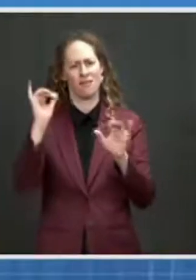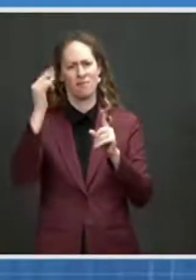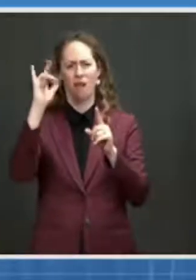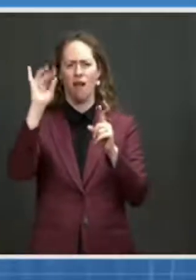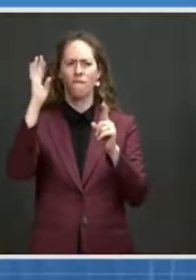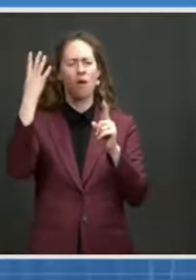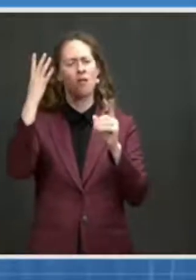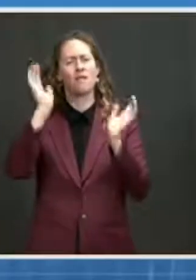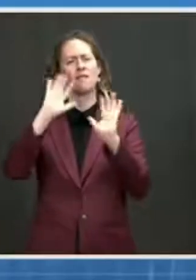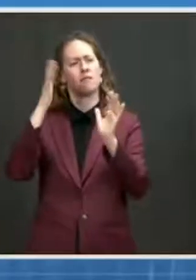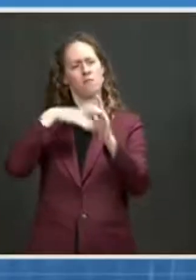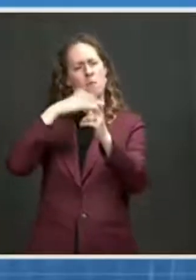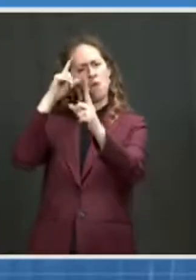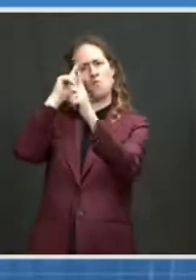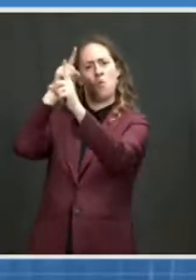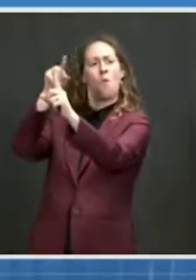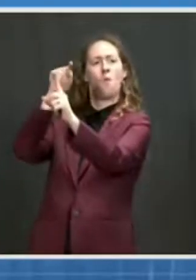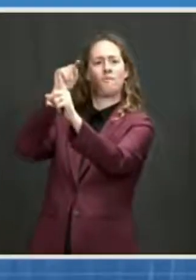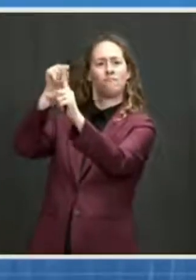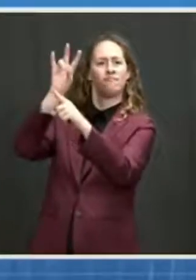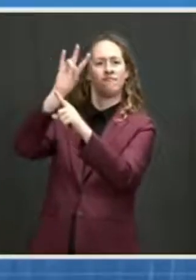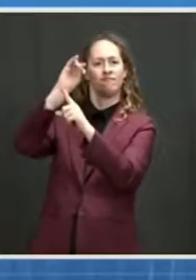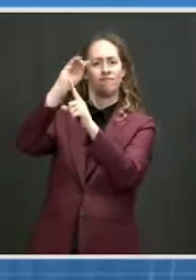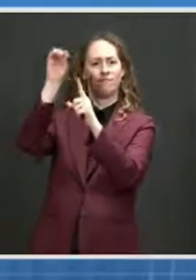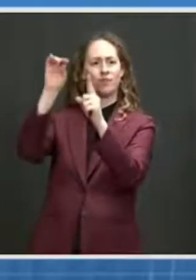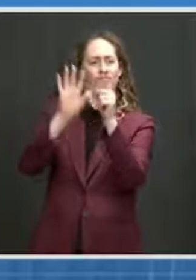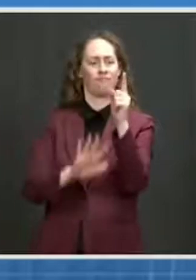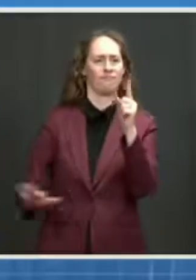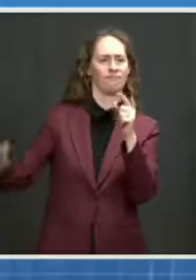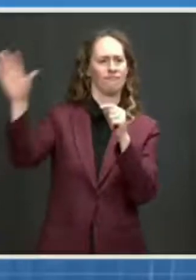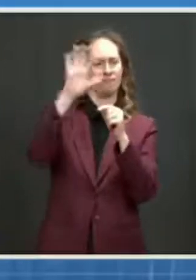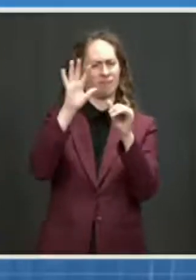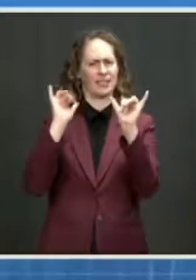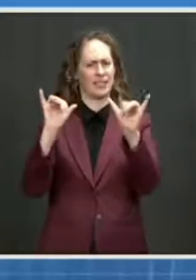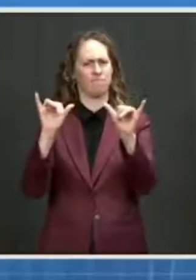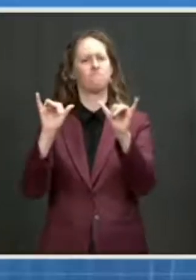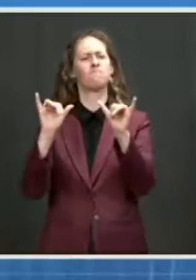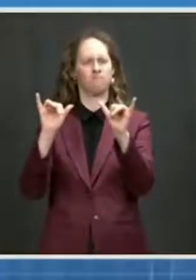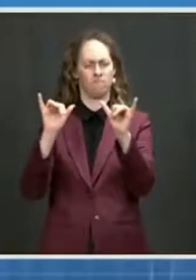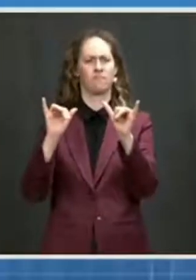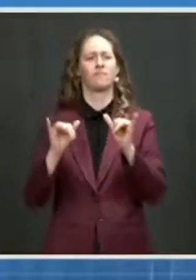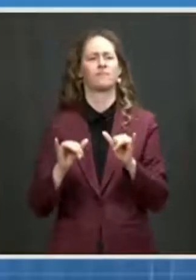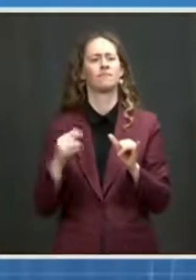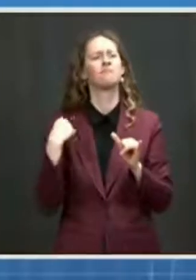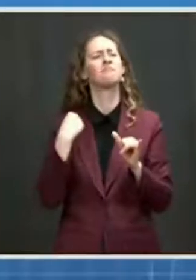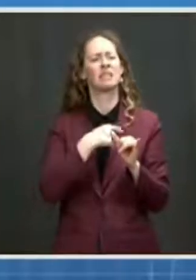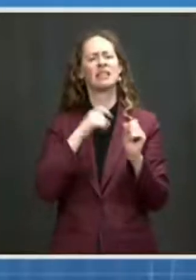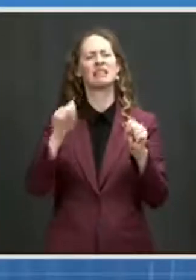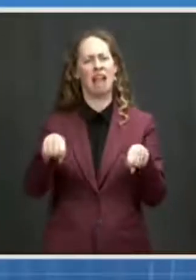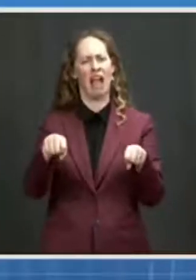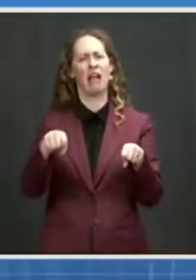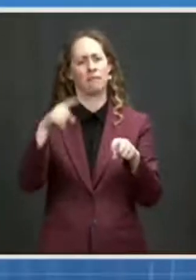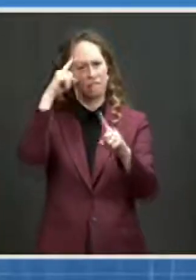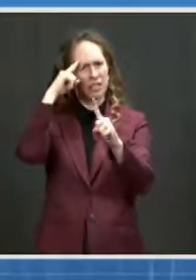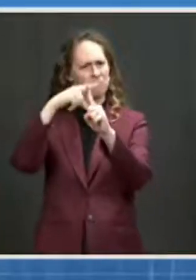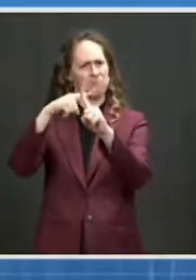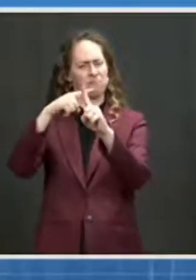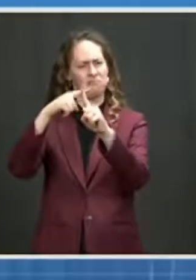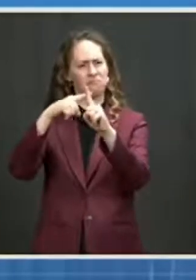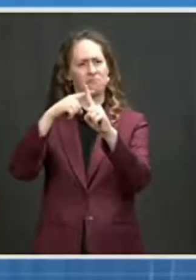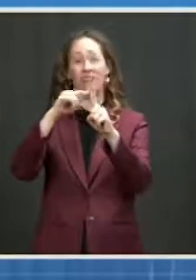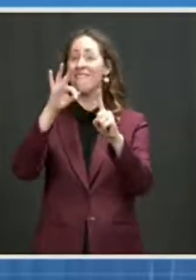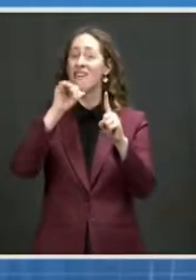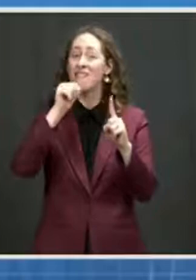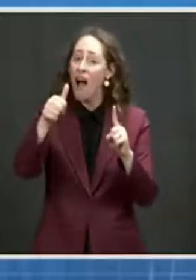the adult population by the 4th of July. I believe we can. I hope we will. And if we don't, we're going to continue to keep